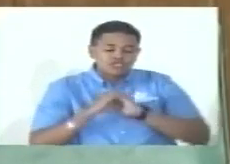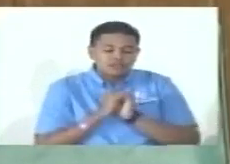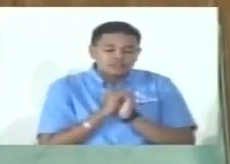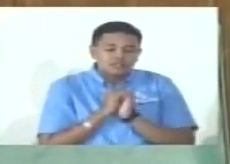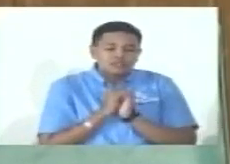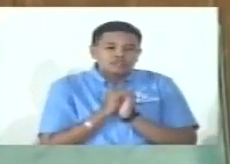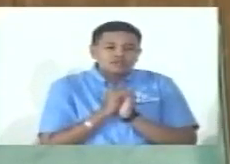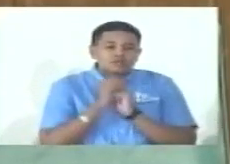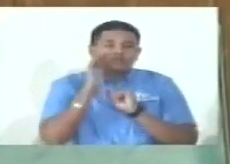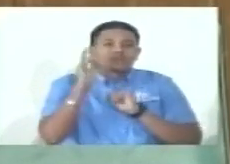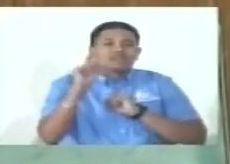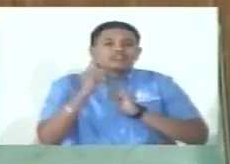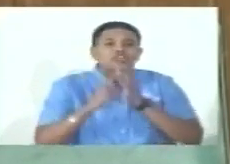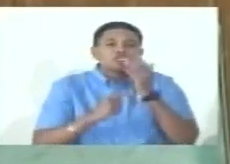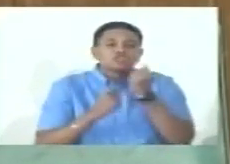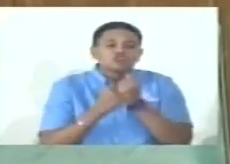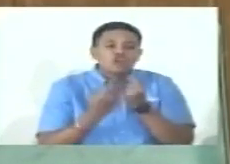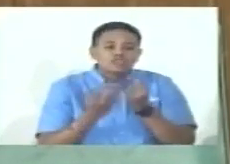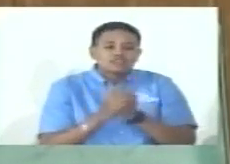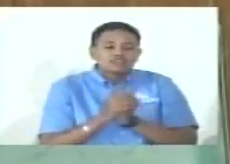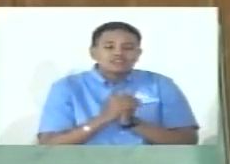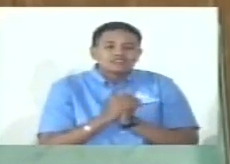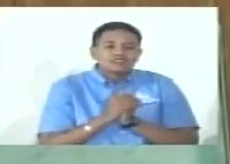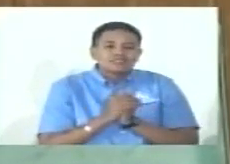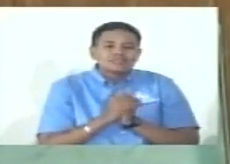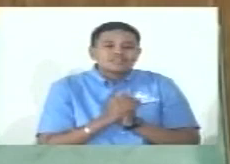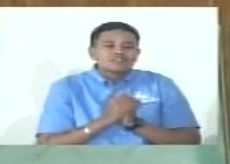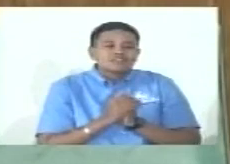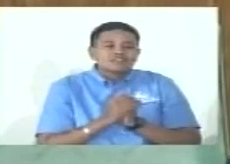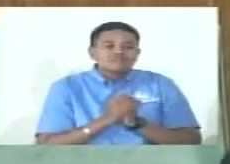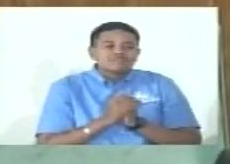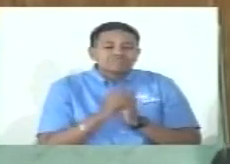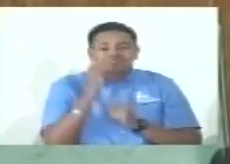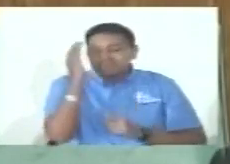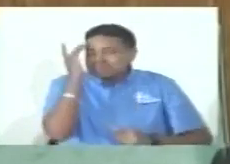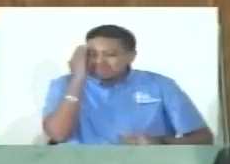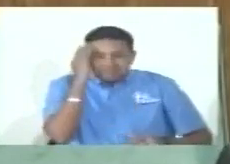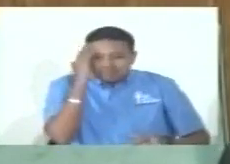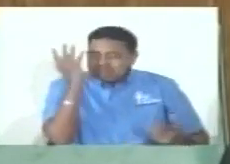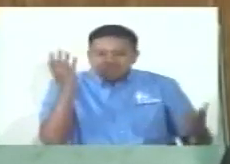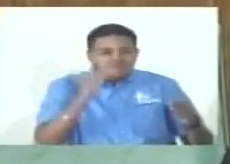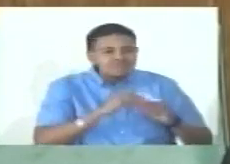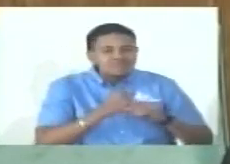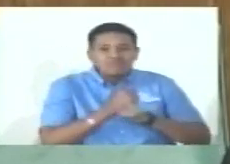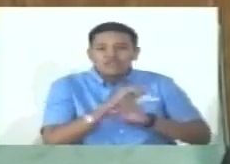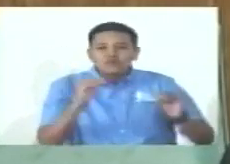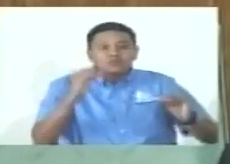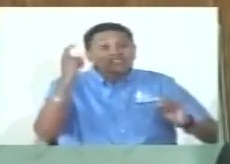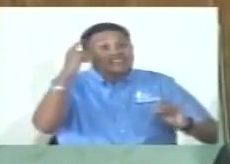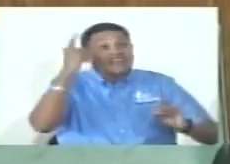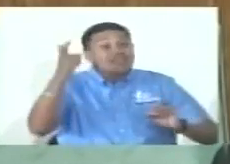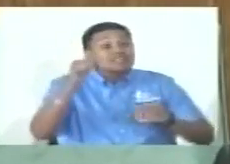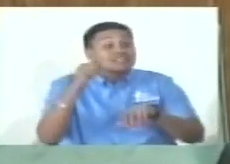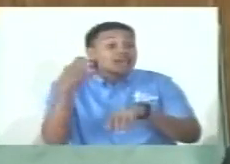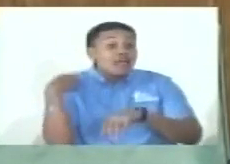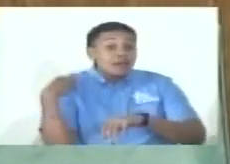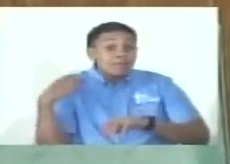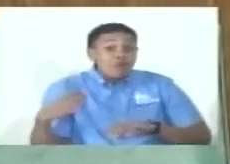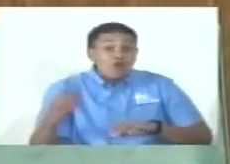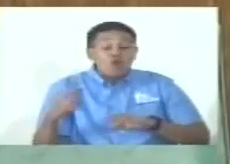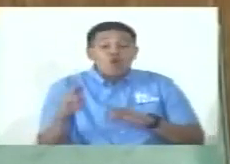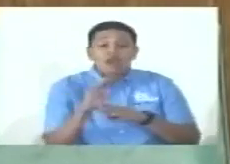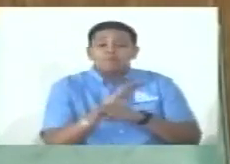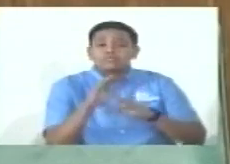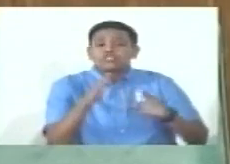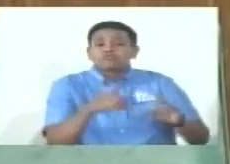will need trust. It makes no sense an employer or a business person